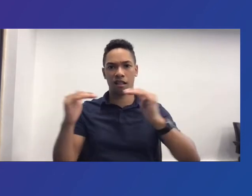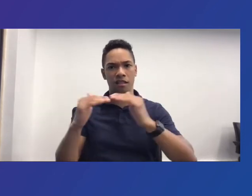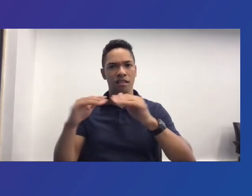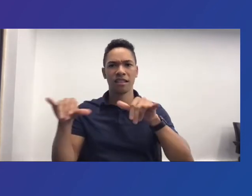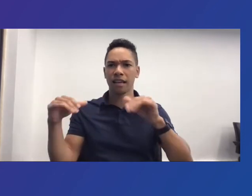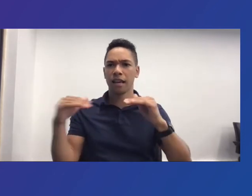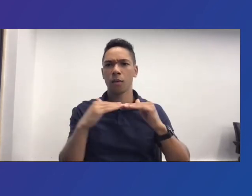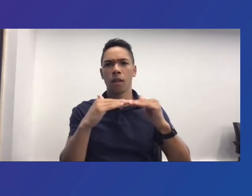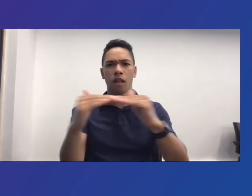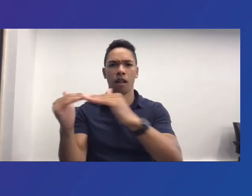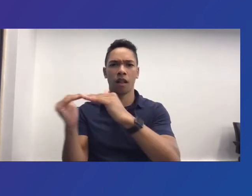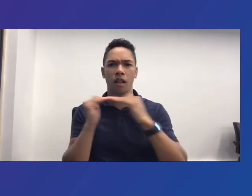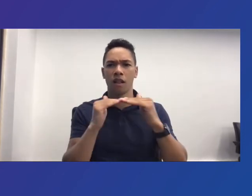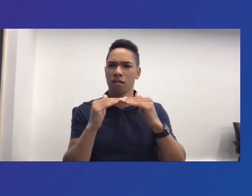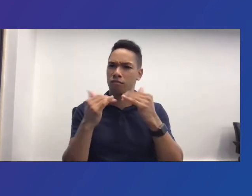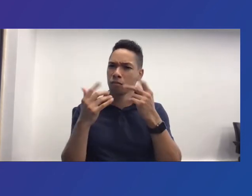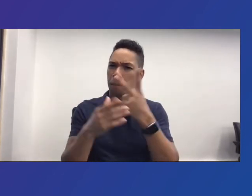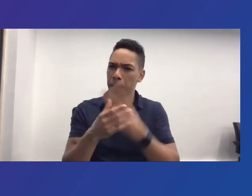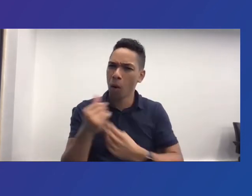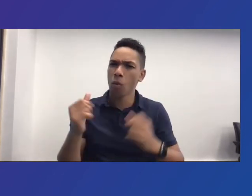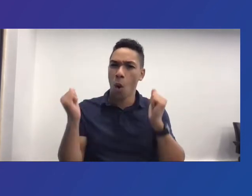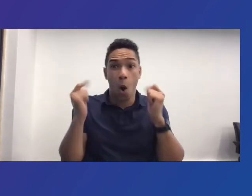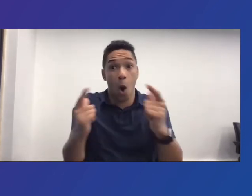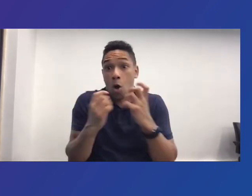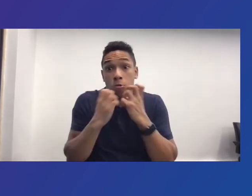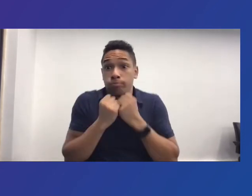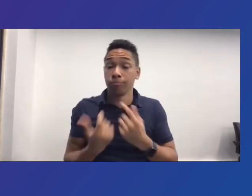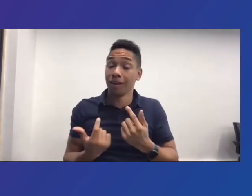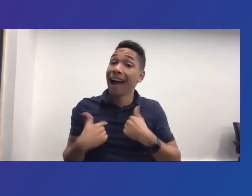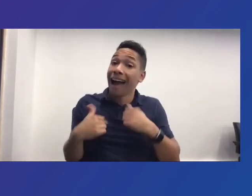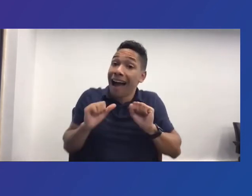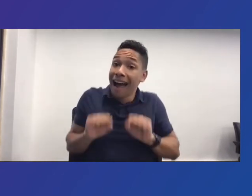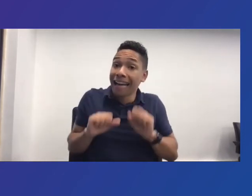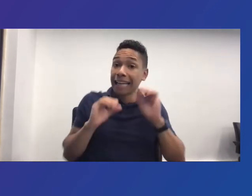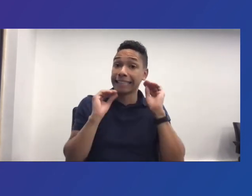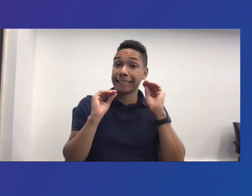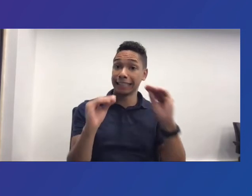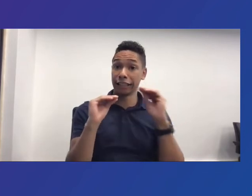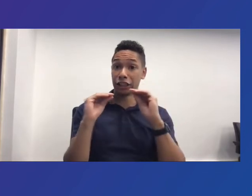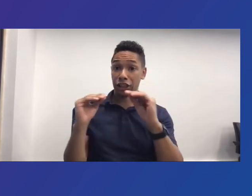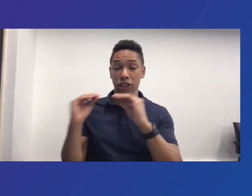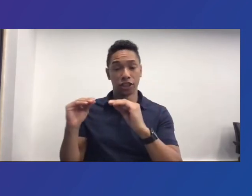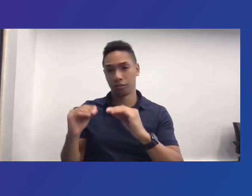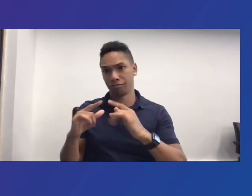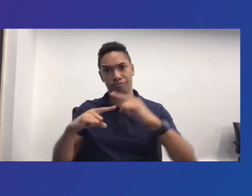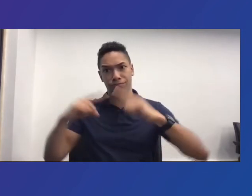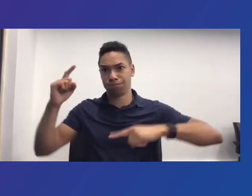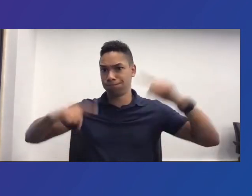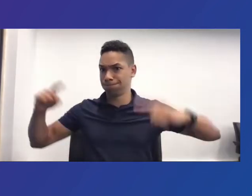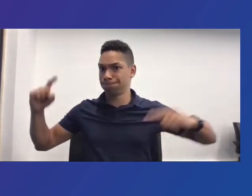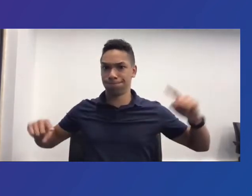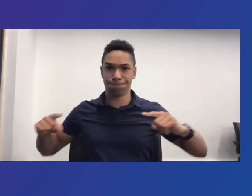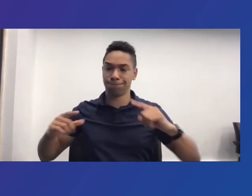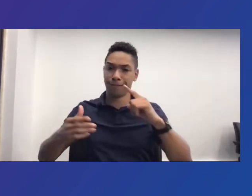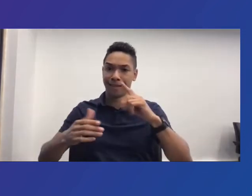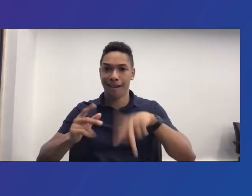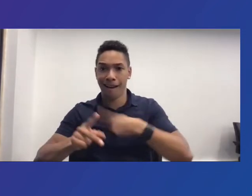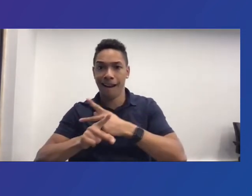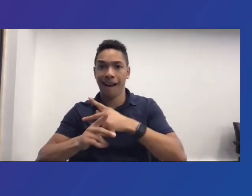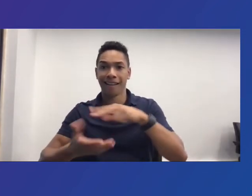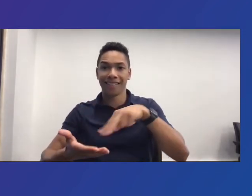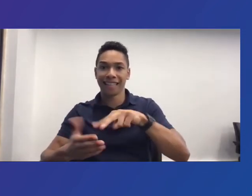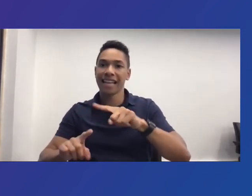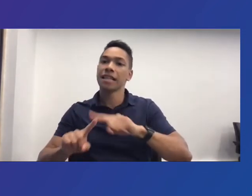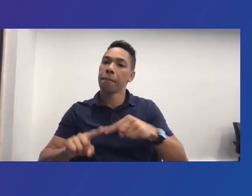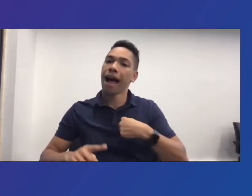And so that's why I tend to, I can teach a modern class, trust me, I love fall recovery and all the things, but I